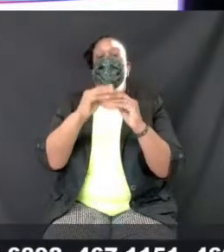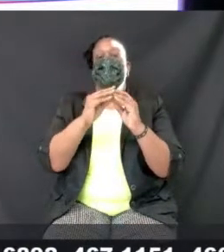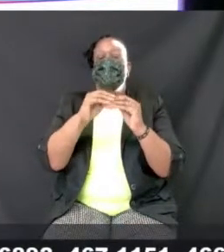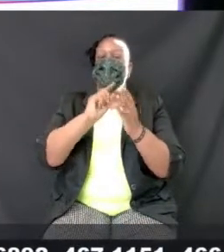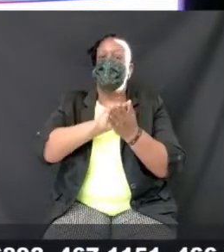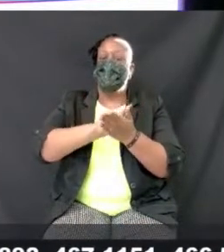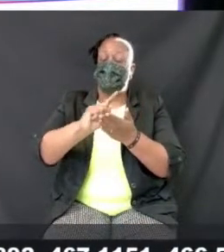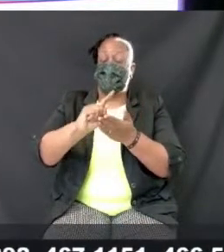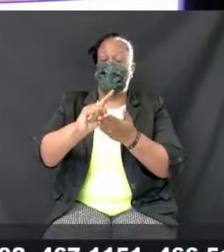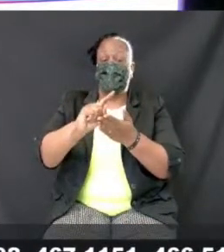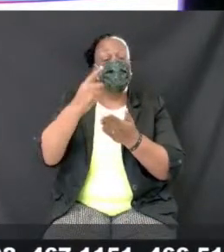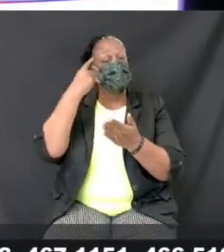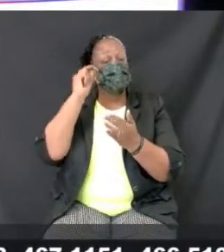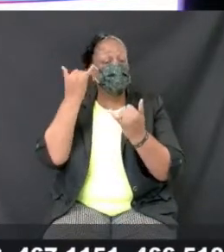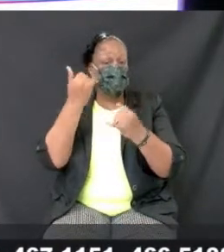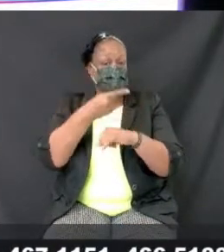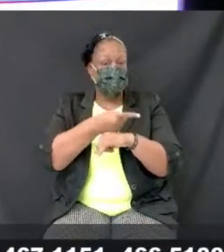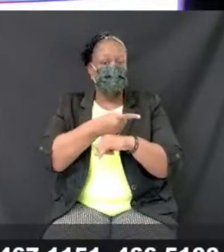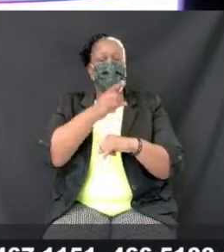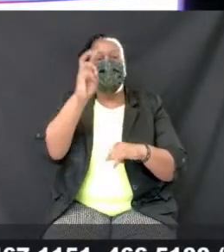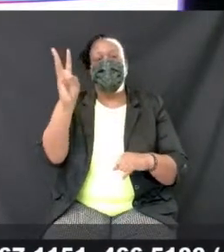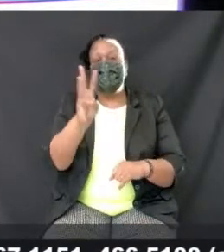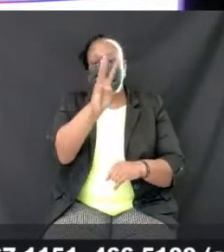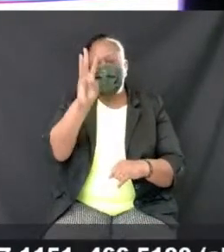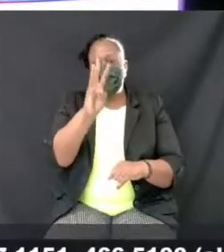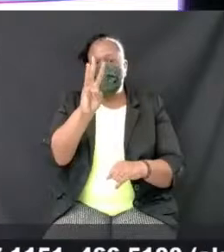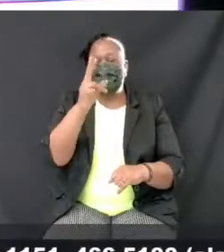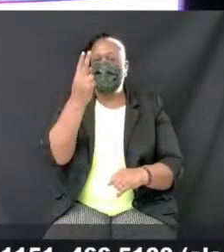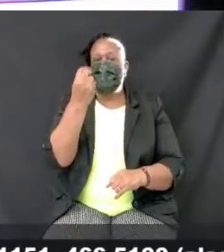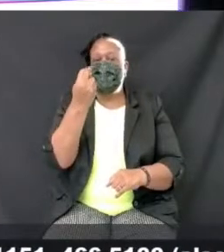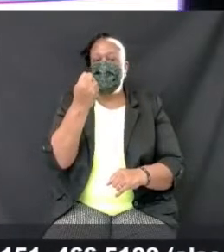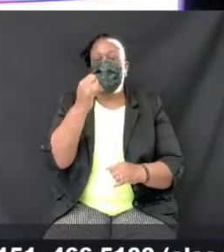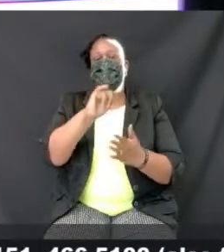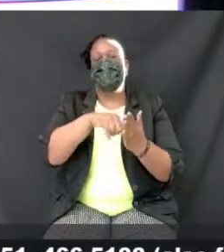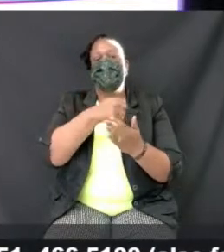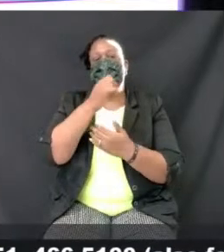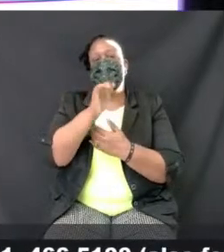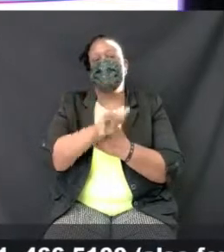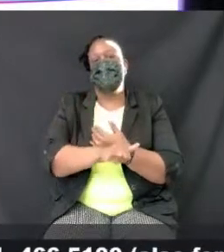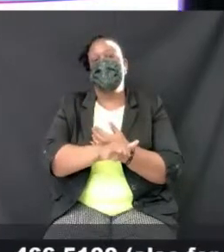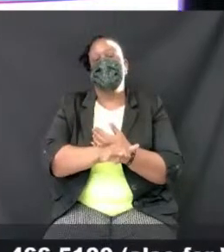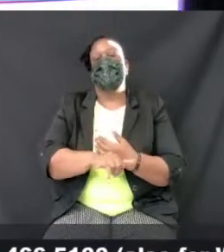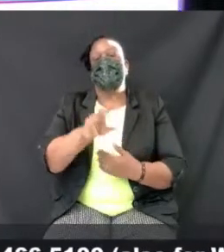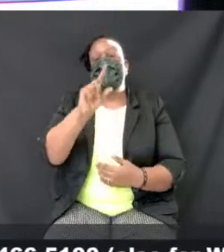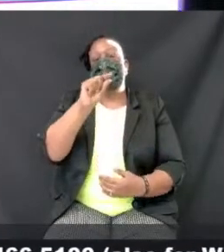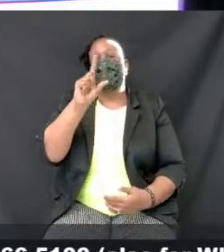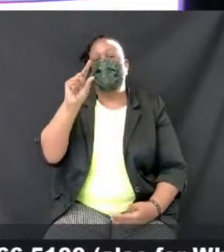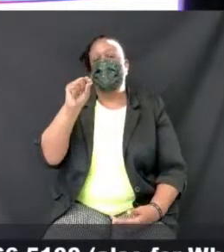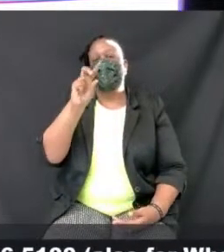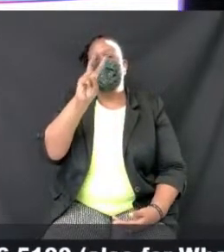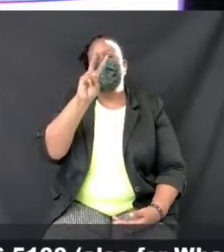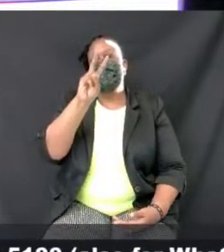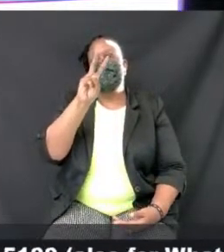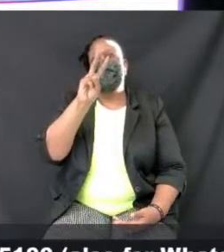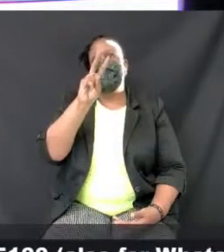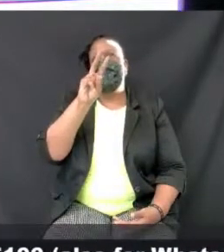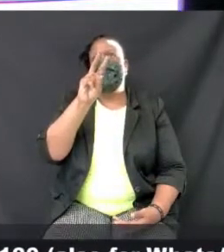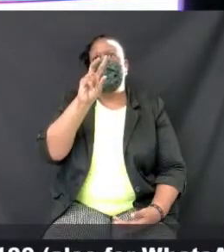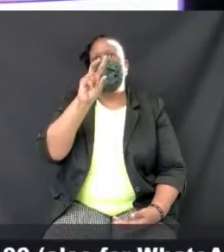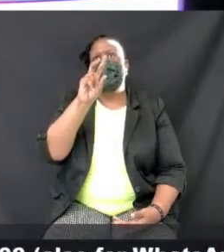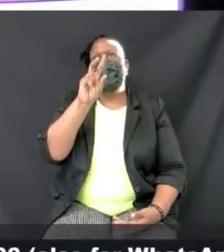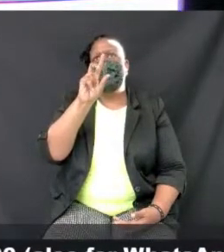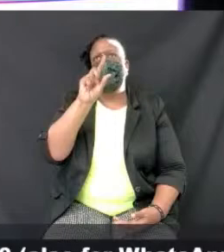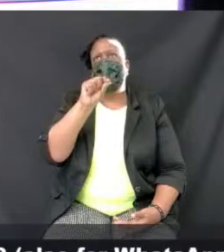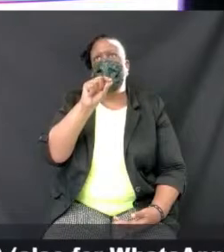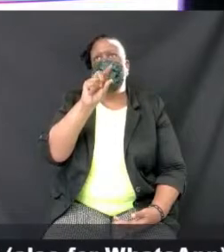COVID-19 weekly briefing for Wednesday, the 12th of January 2022. Thank you for joining